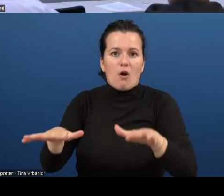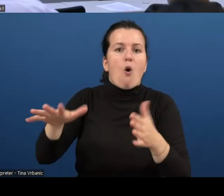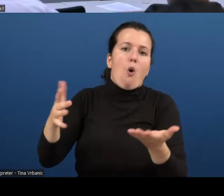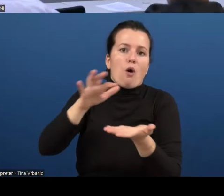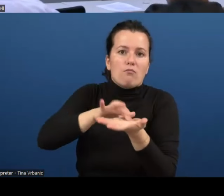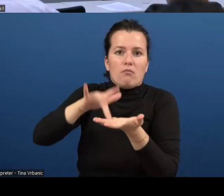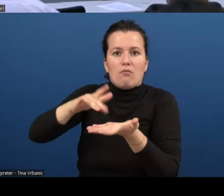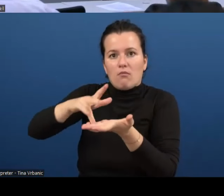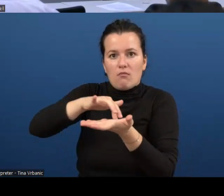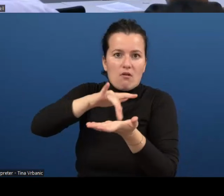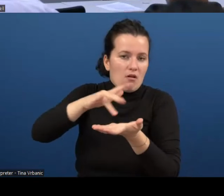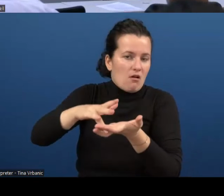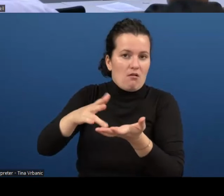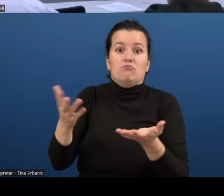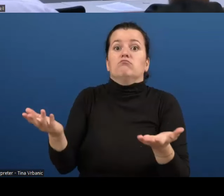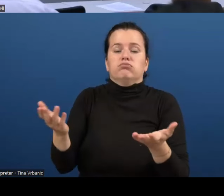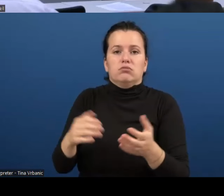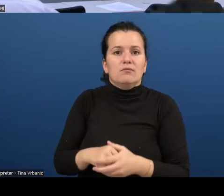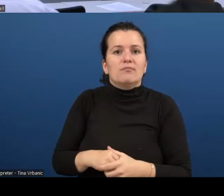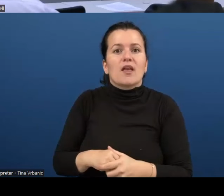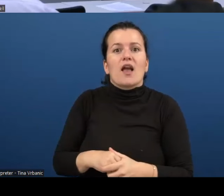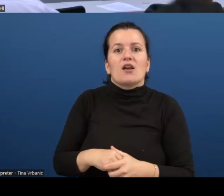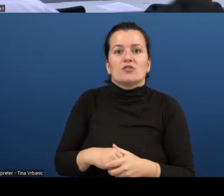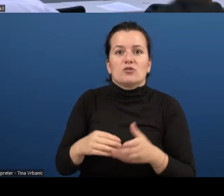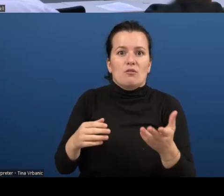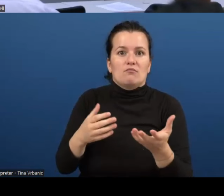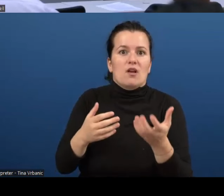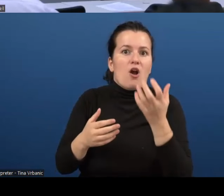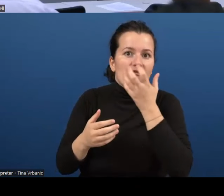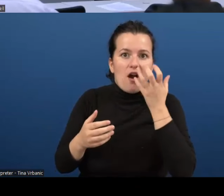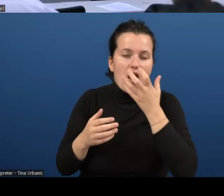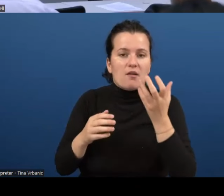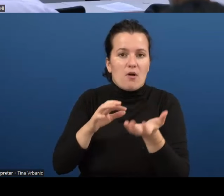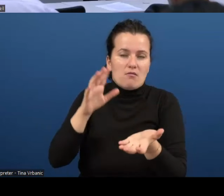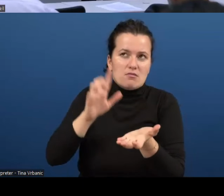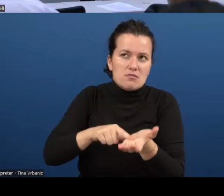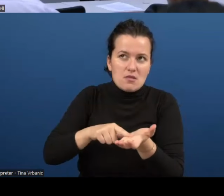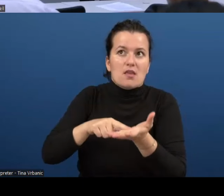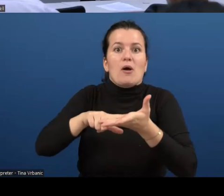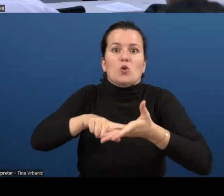you present heat, you also have to remove the heat, so you really need